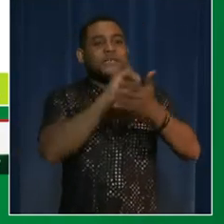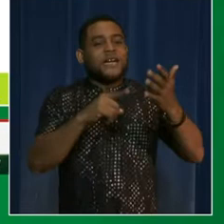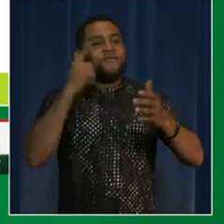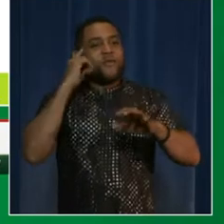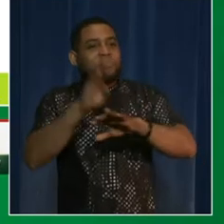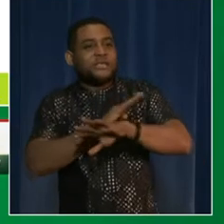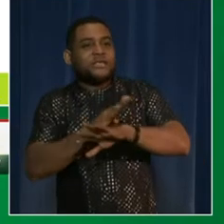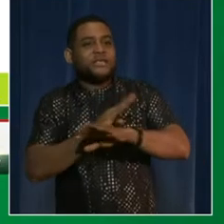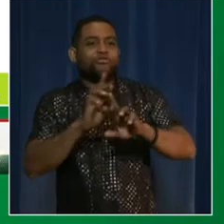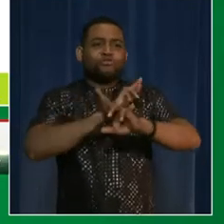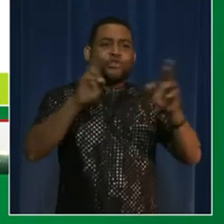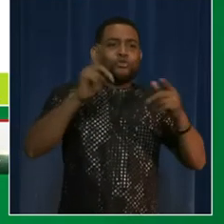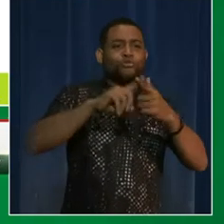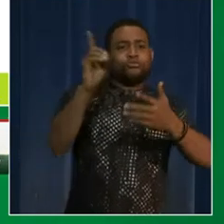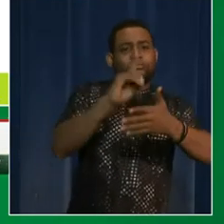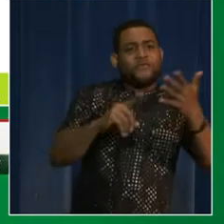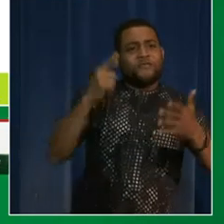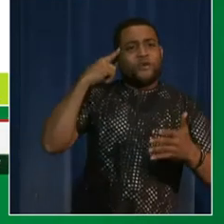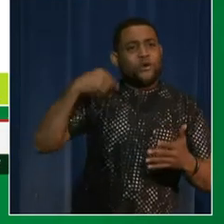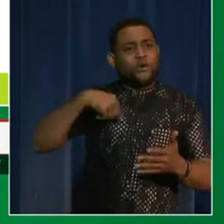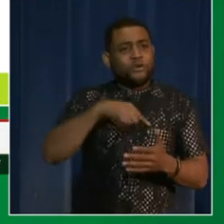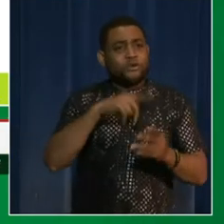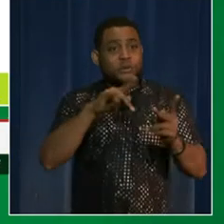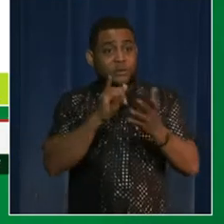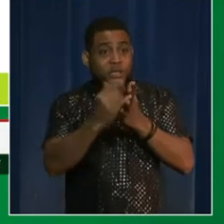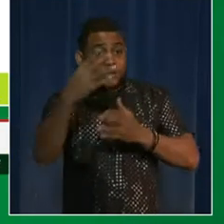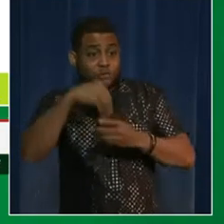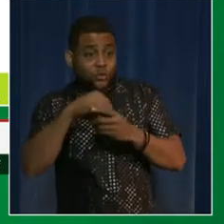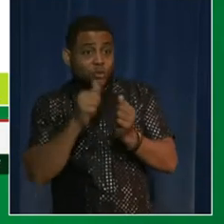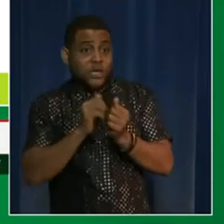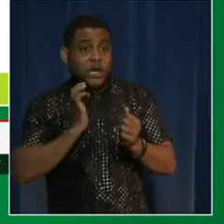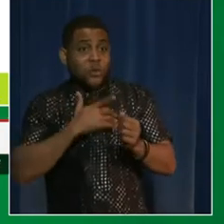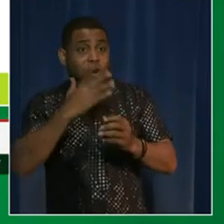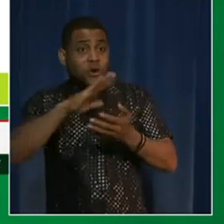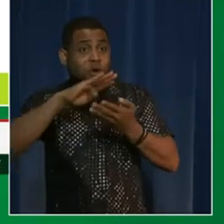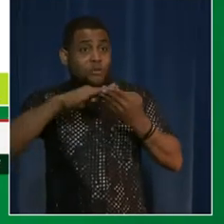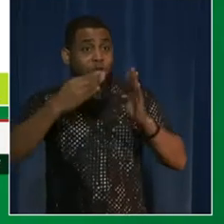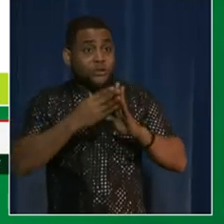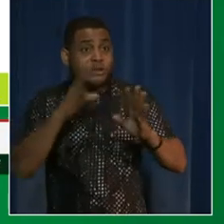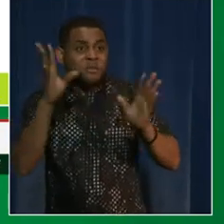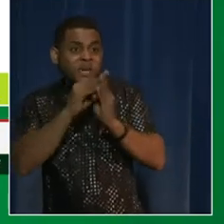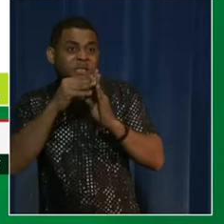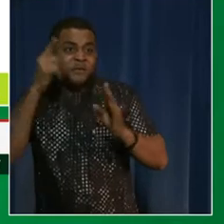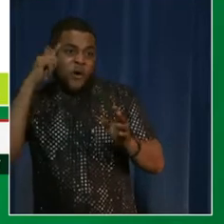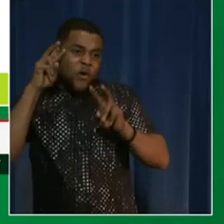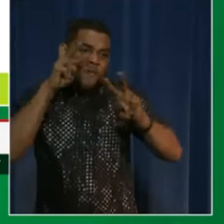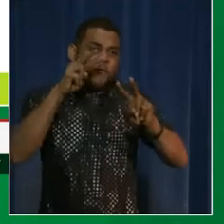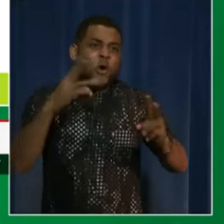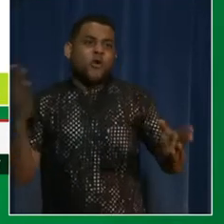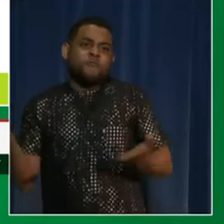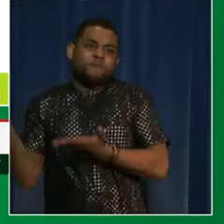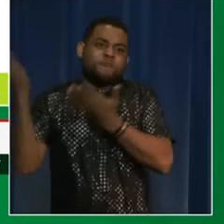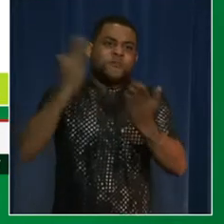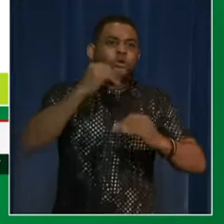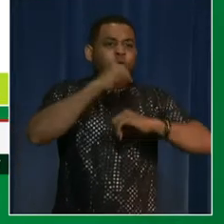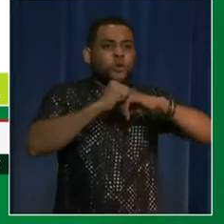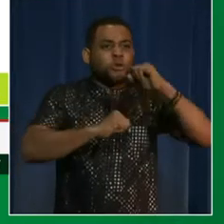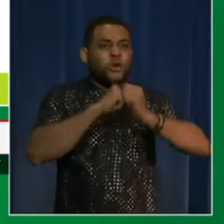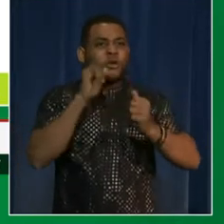folks participate in our community meeting a few nights ago, and we look forward to bringing on a construction manager, so be on the lookout for RFP this